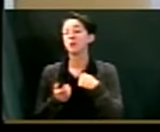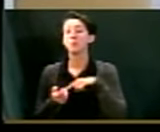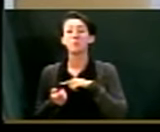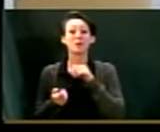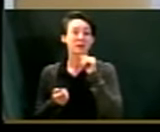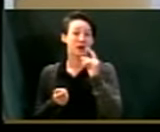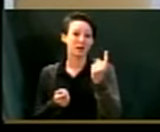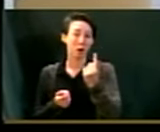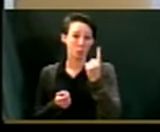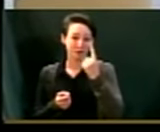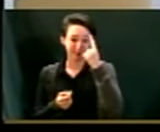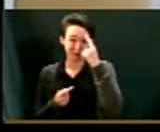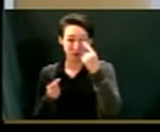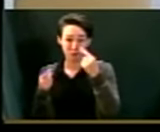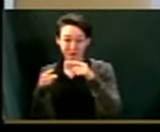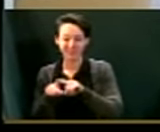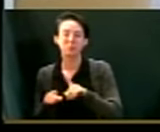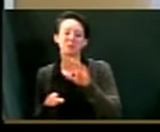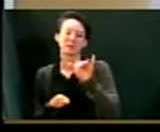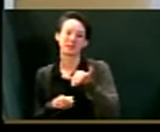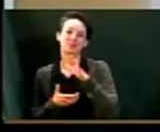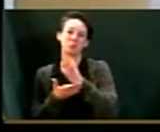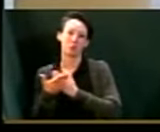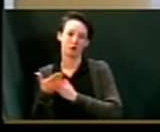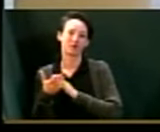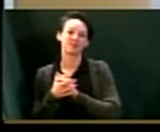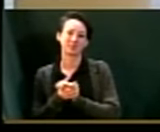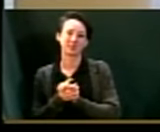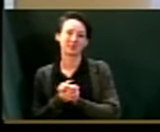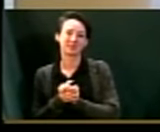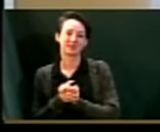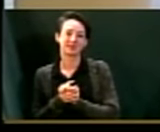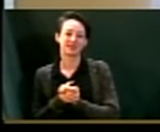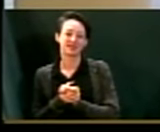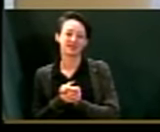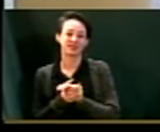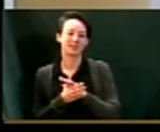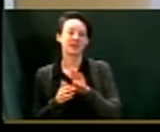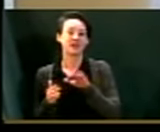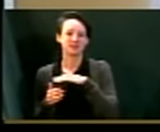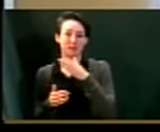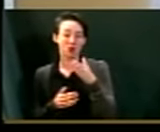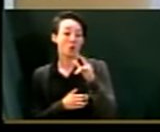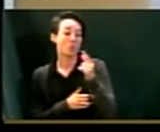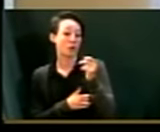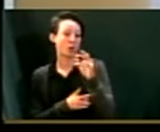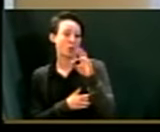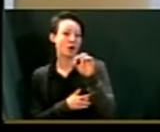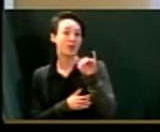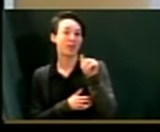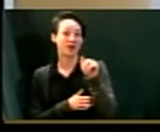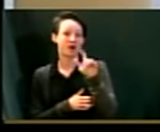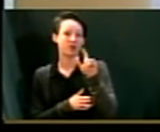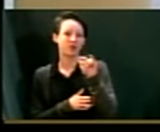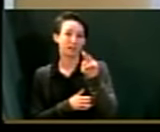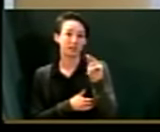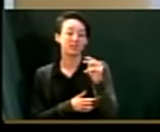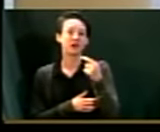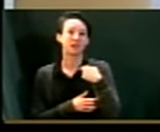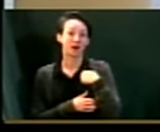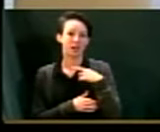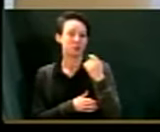but that's part of it. And that brings me to Gloria and Lynn, and I all came in